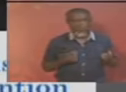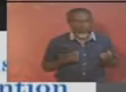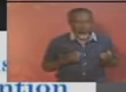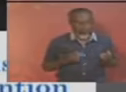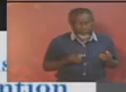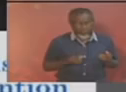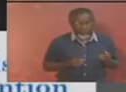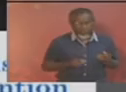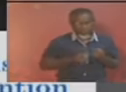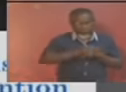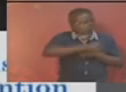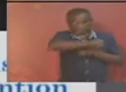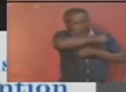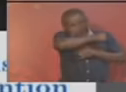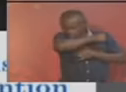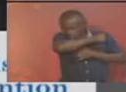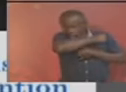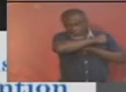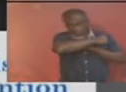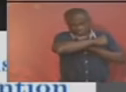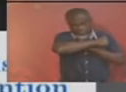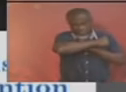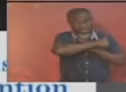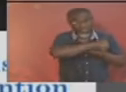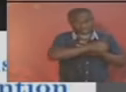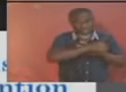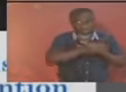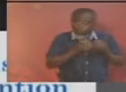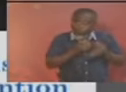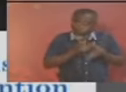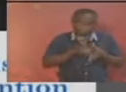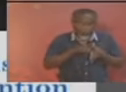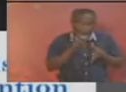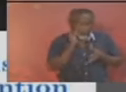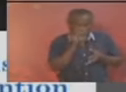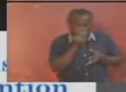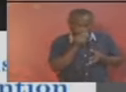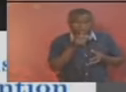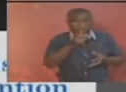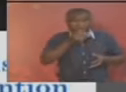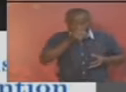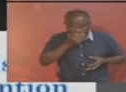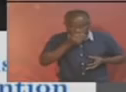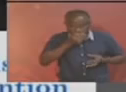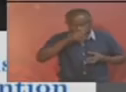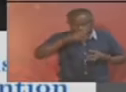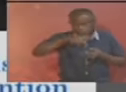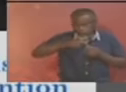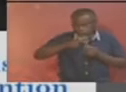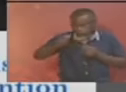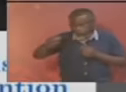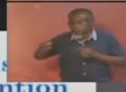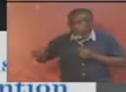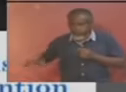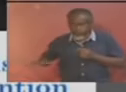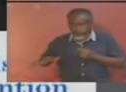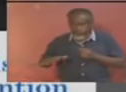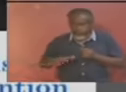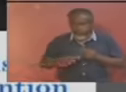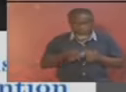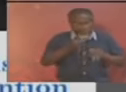and sneeze into your elbow. And if you are sick, stay at home. We cannot overemphasize